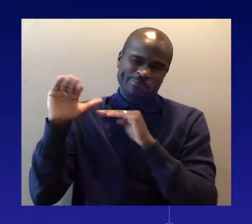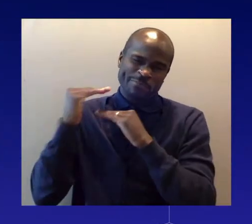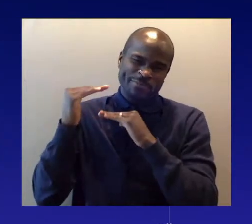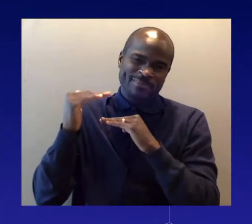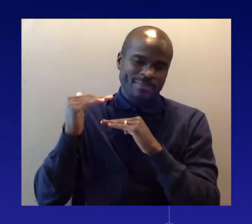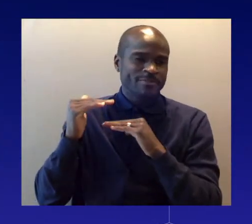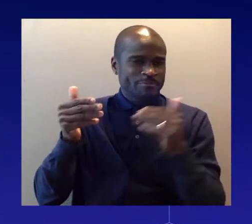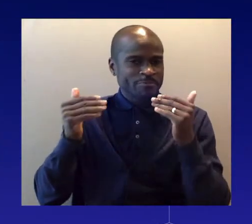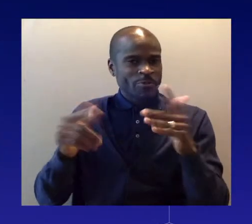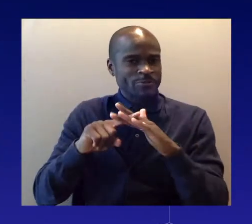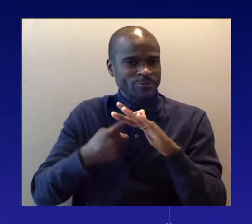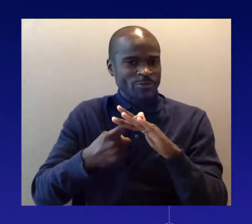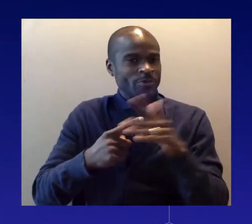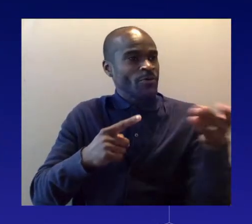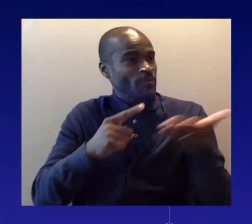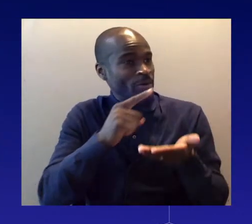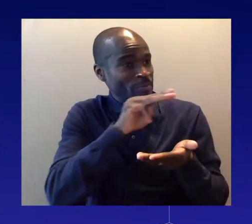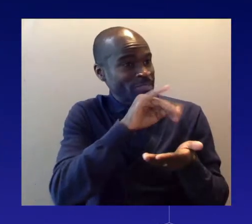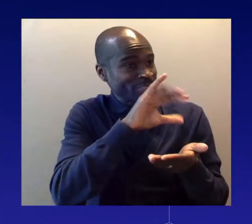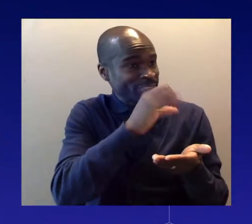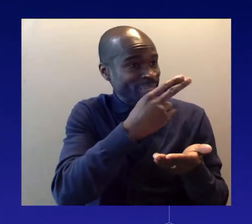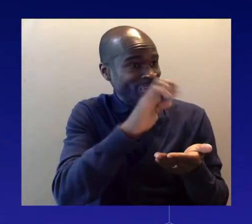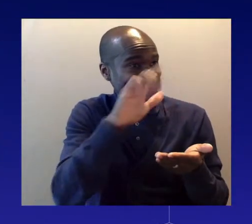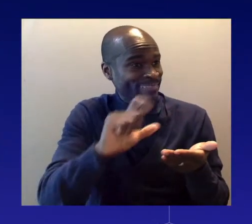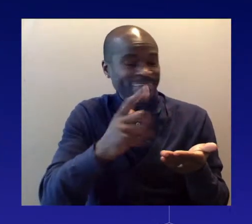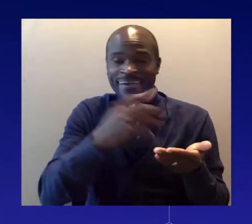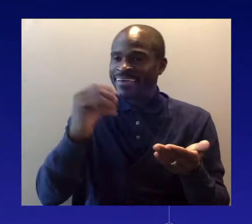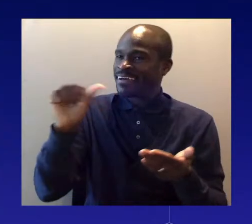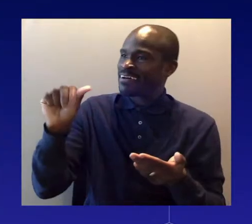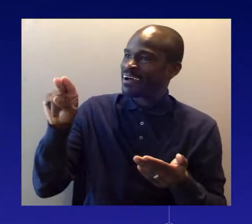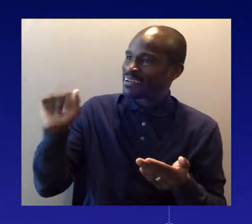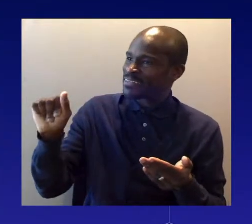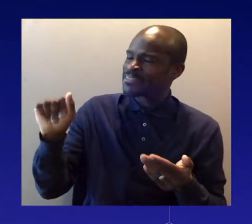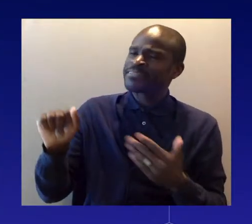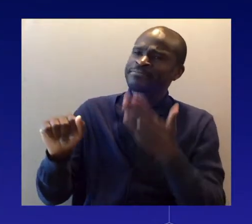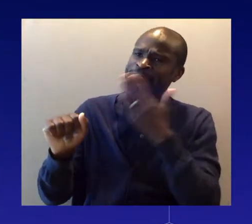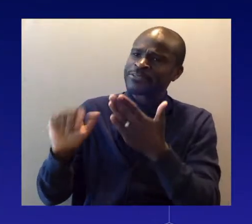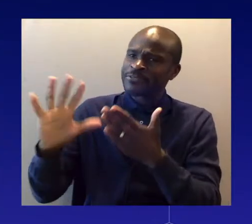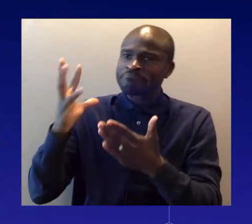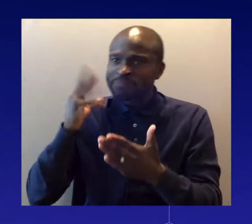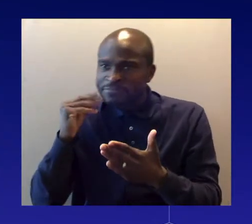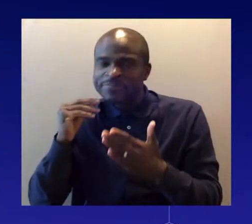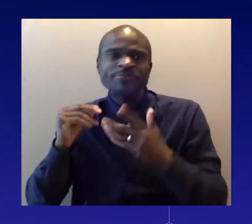to Michelle and Ana, and thank you for offering your experience and wisdom.